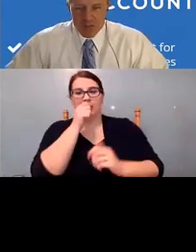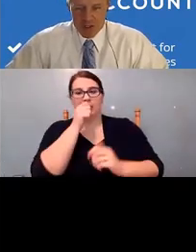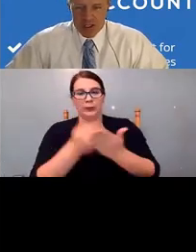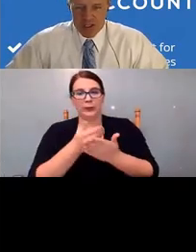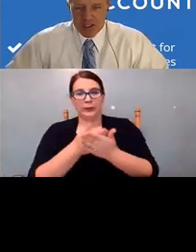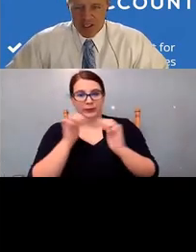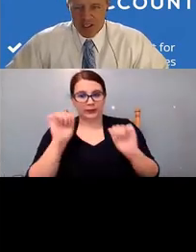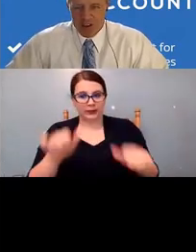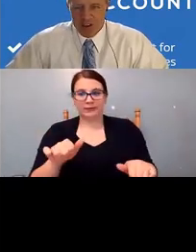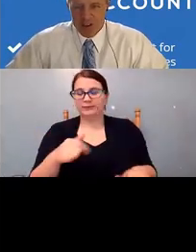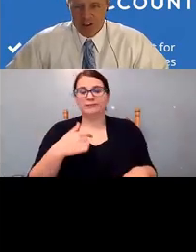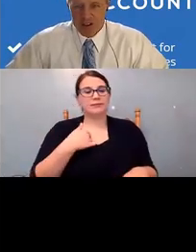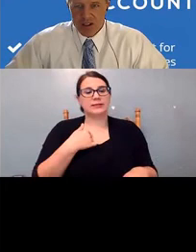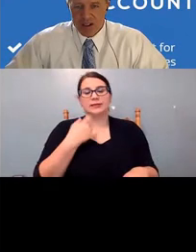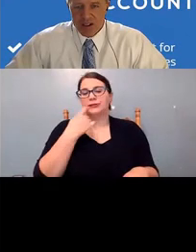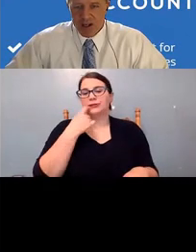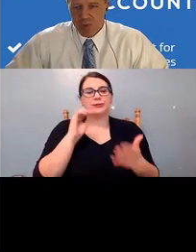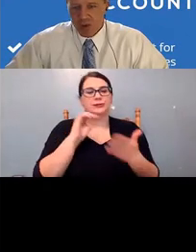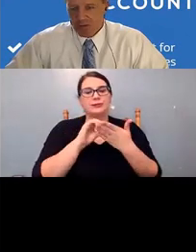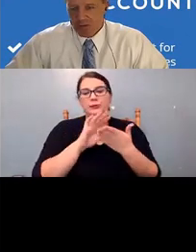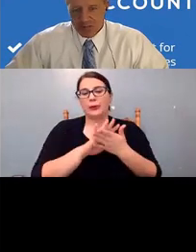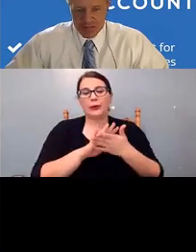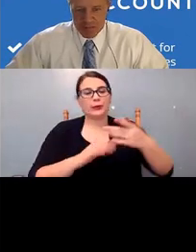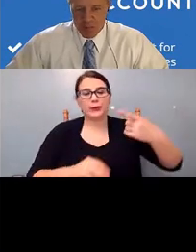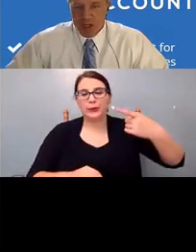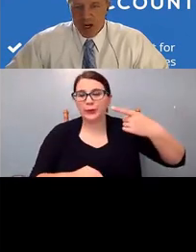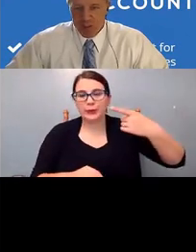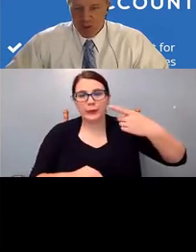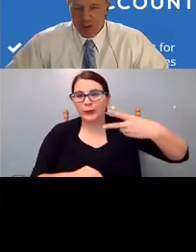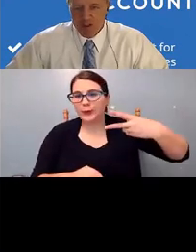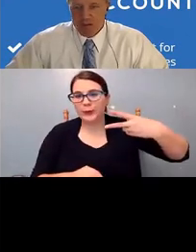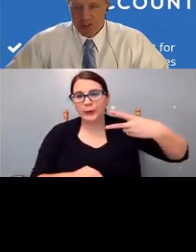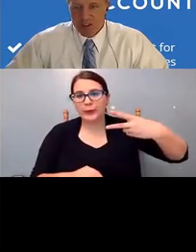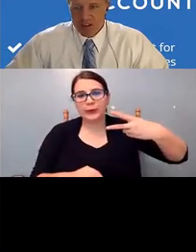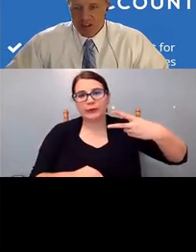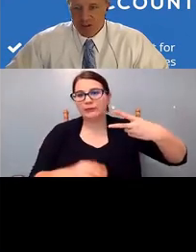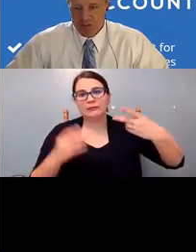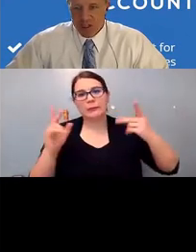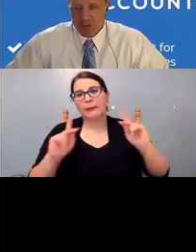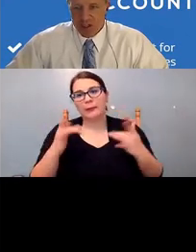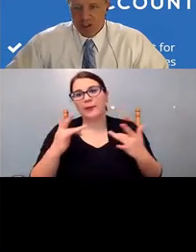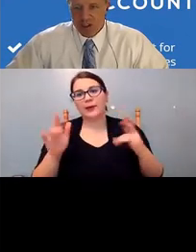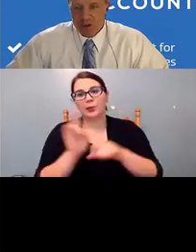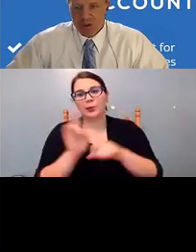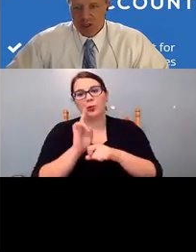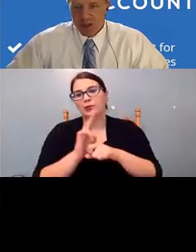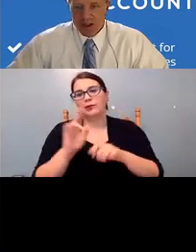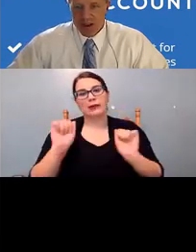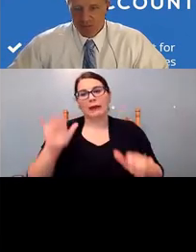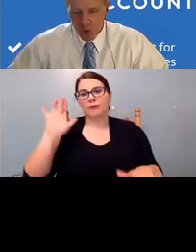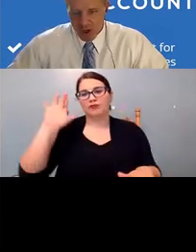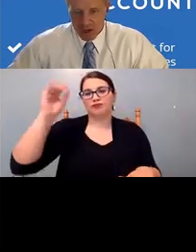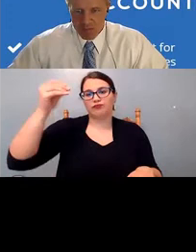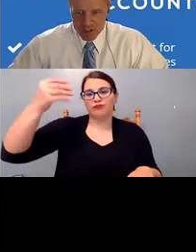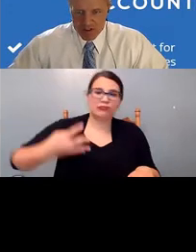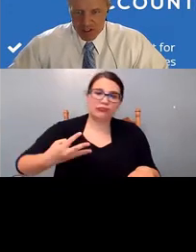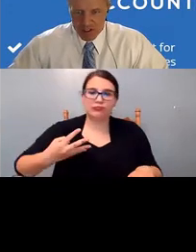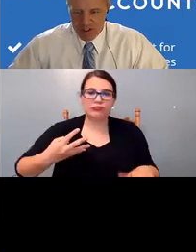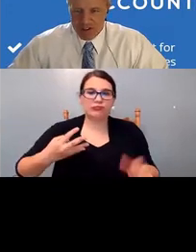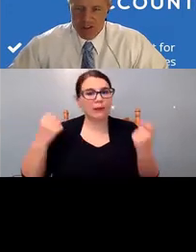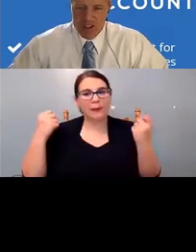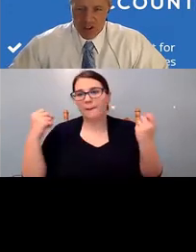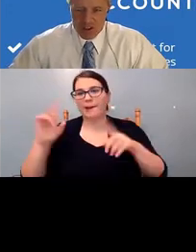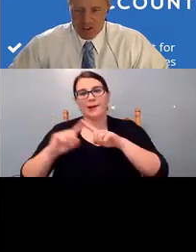just populated in here a couple more common ones. Obviously, there's a drop-down menu that will have more options